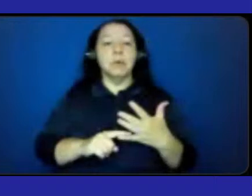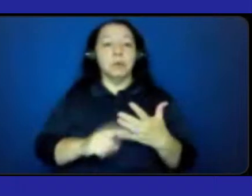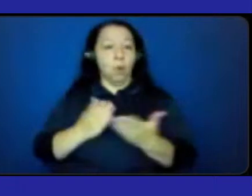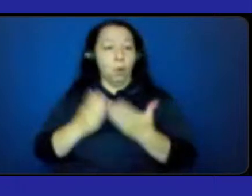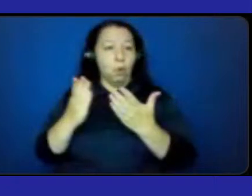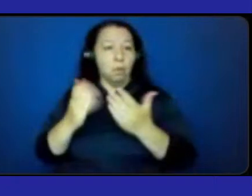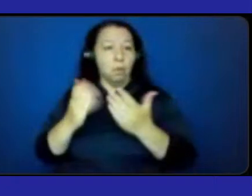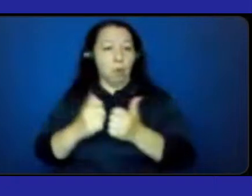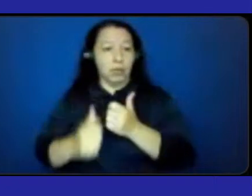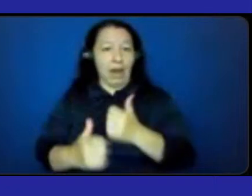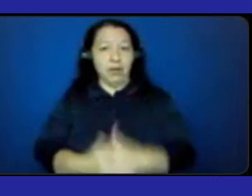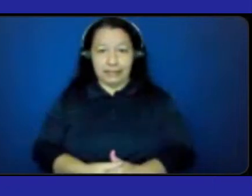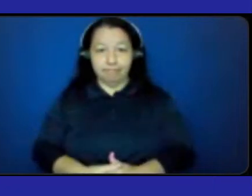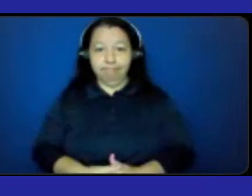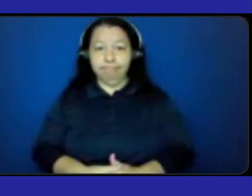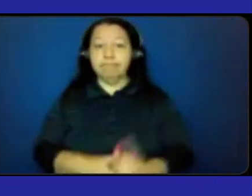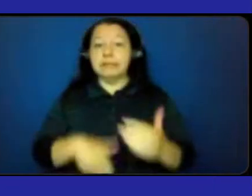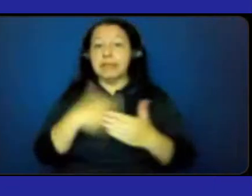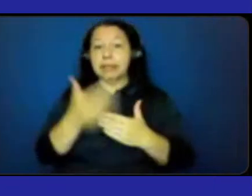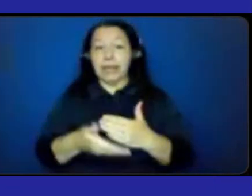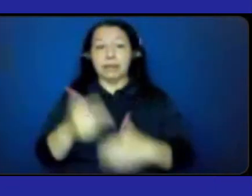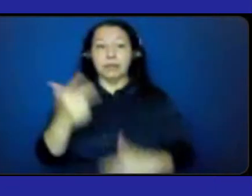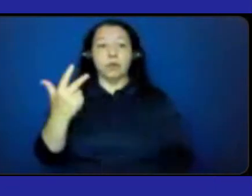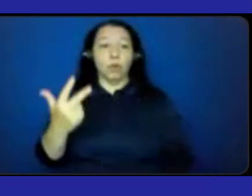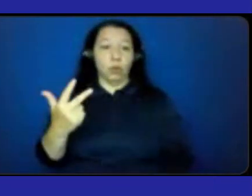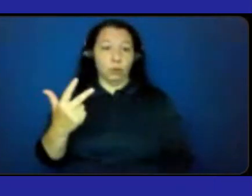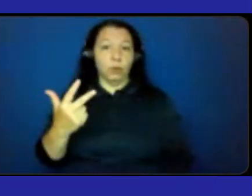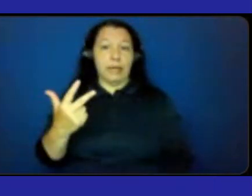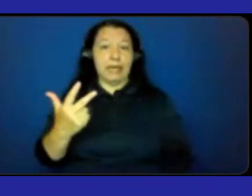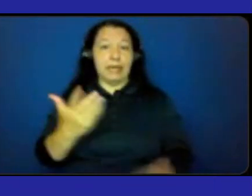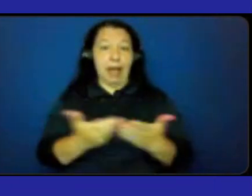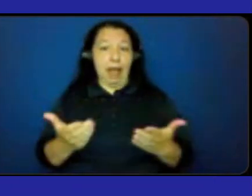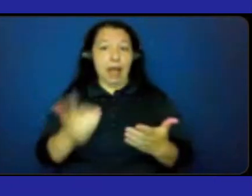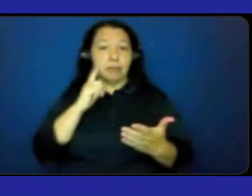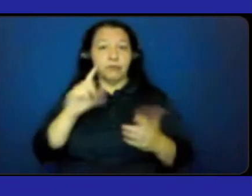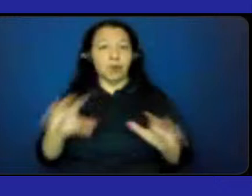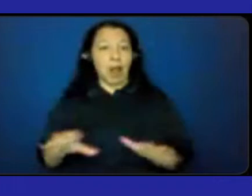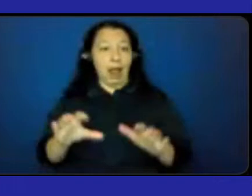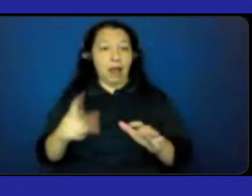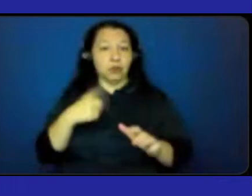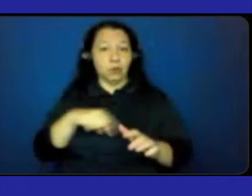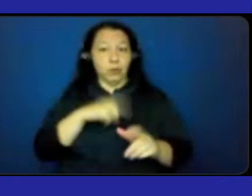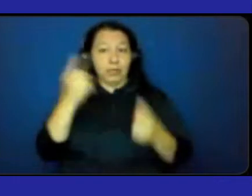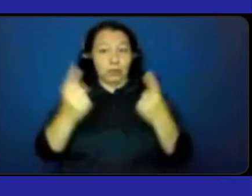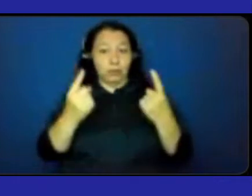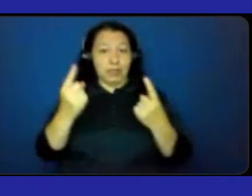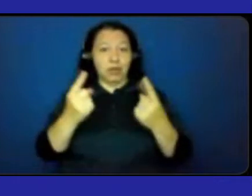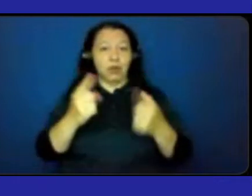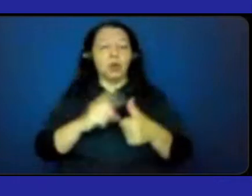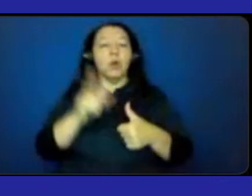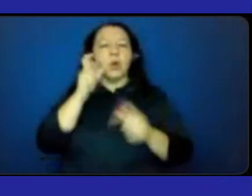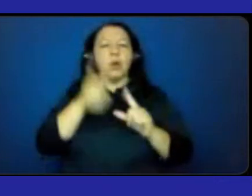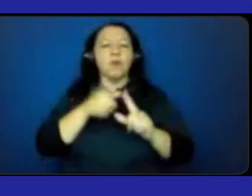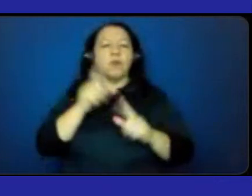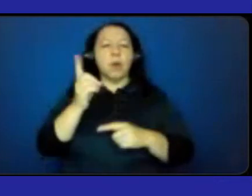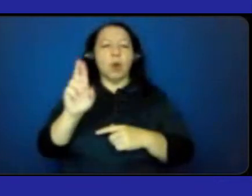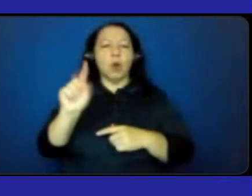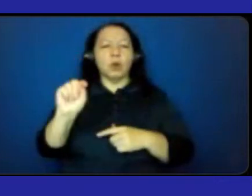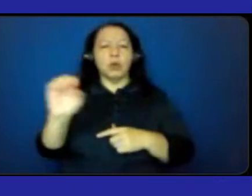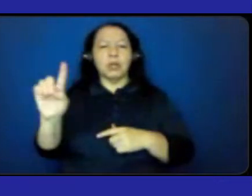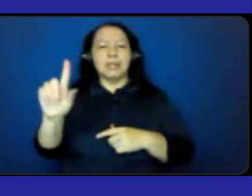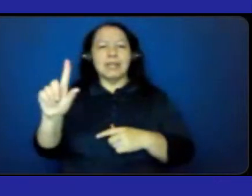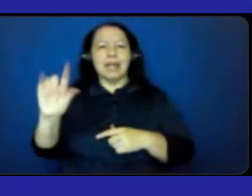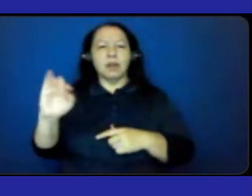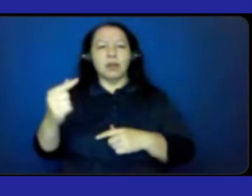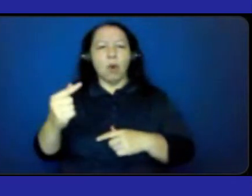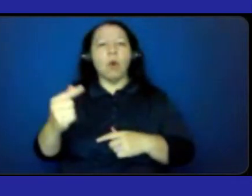carries. So next we have 3 action items for consideration. We'll be hearing from Dr. Ted Long. After each